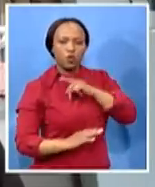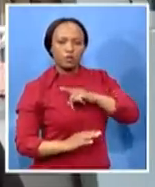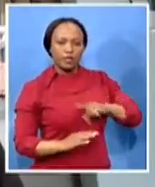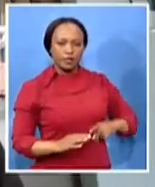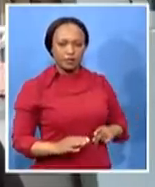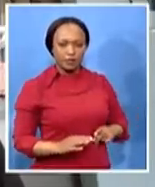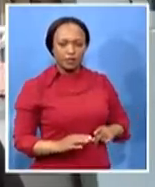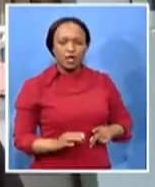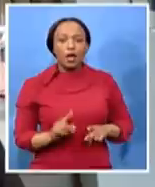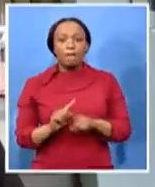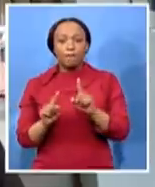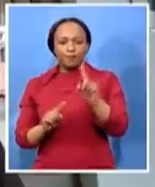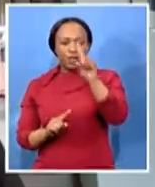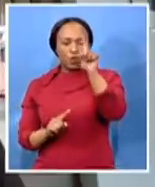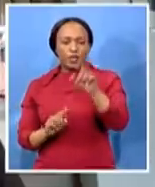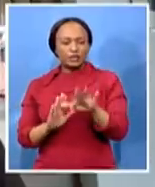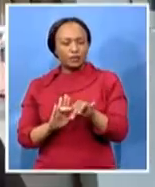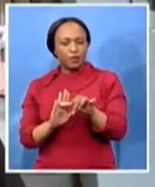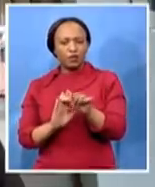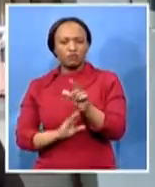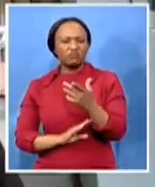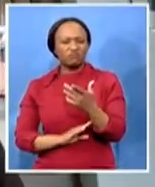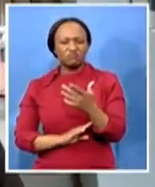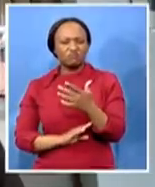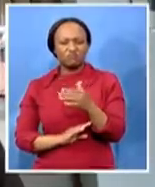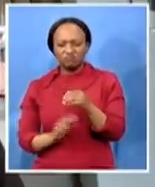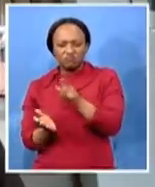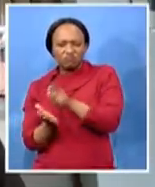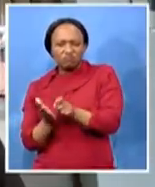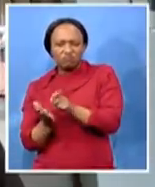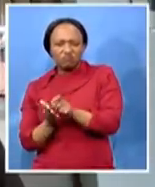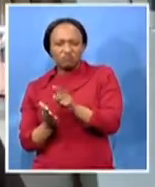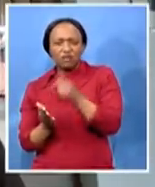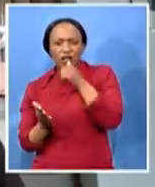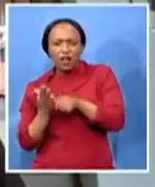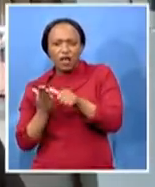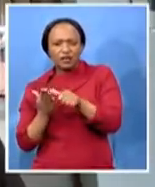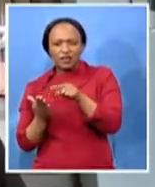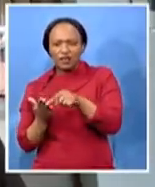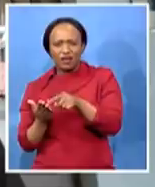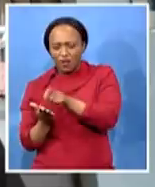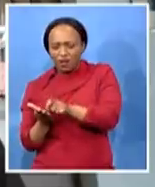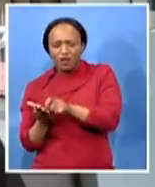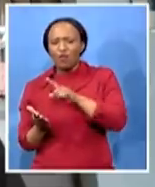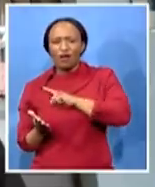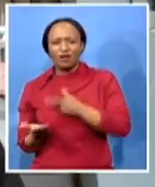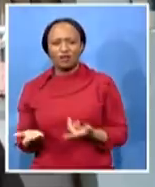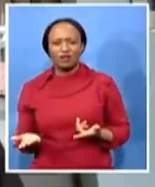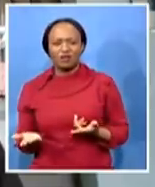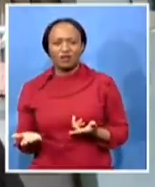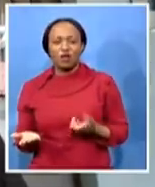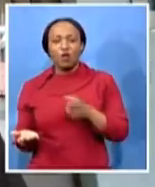And I know he himself was unhappy, Jacob Zuma, when people wrote a letter. But I